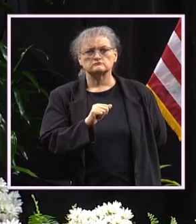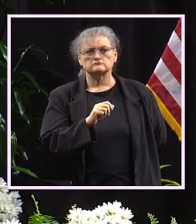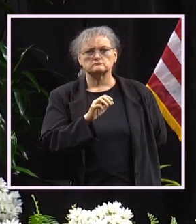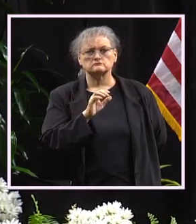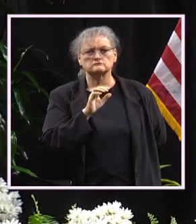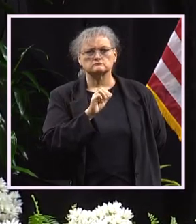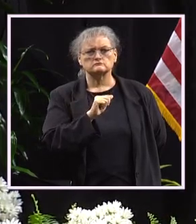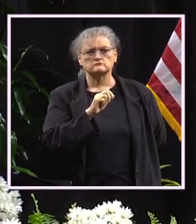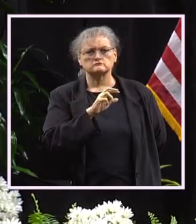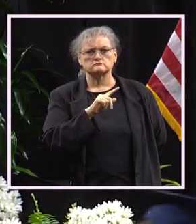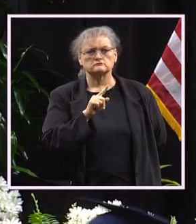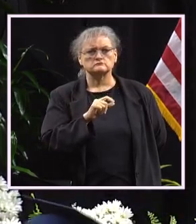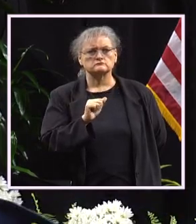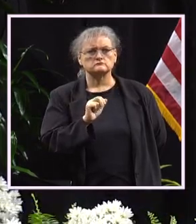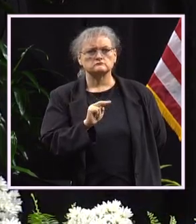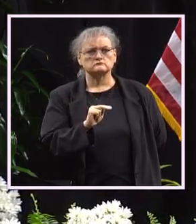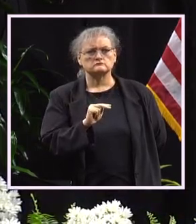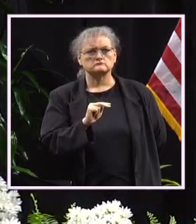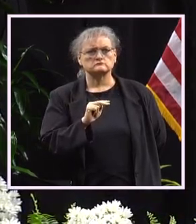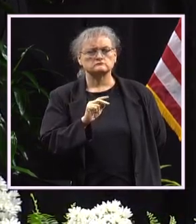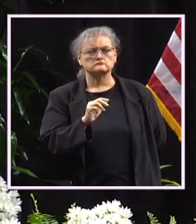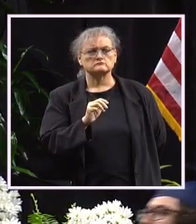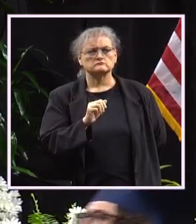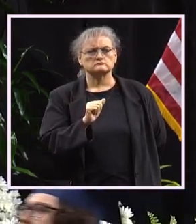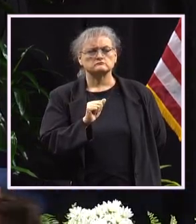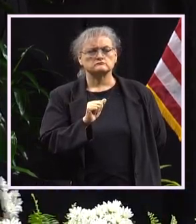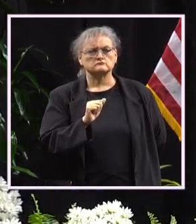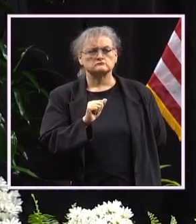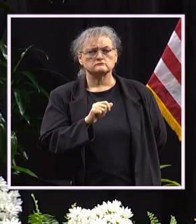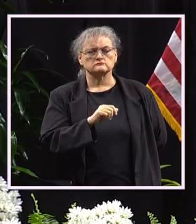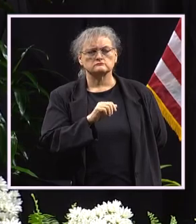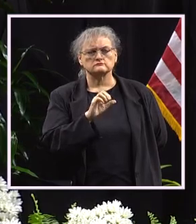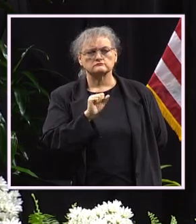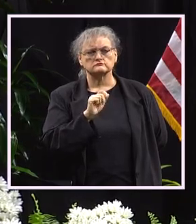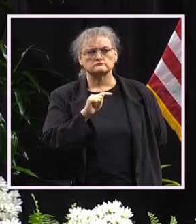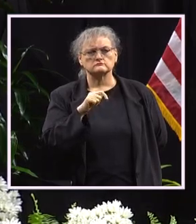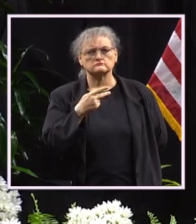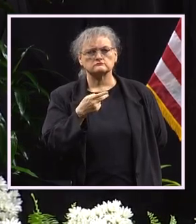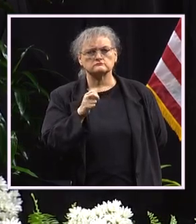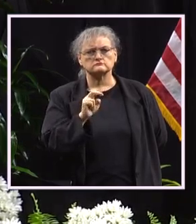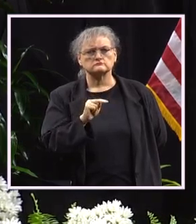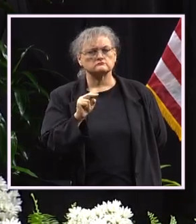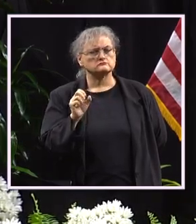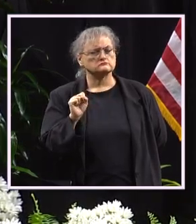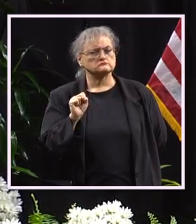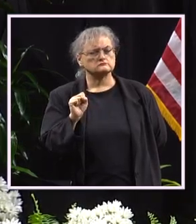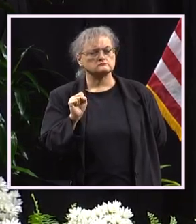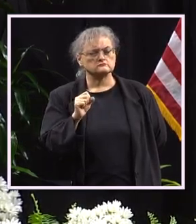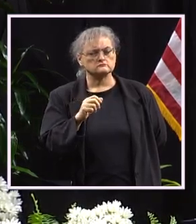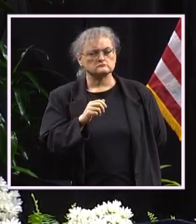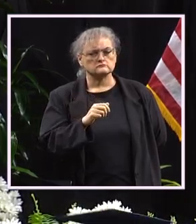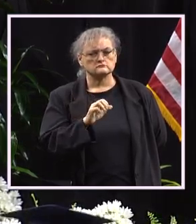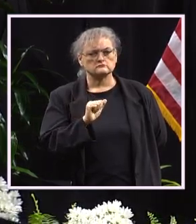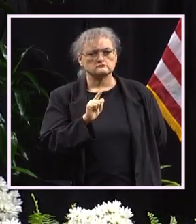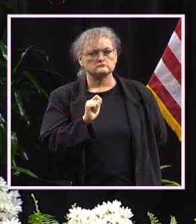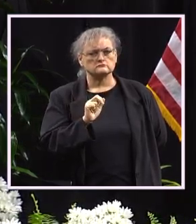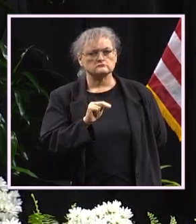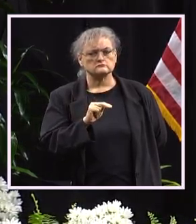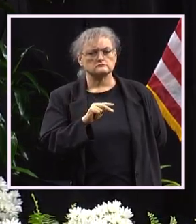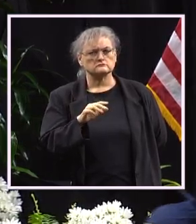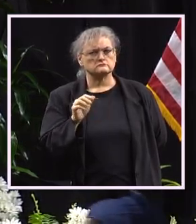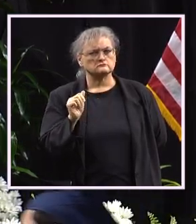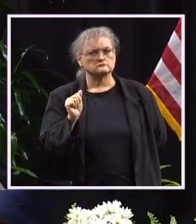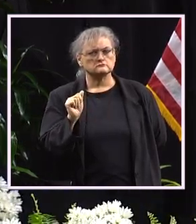Azam Daya Salman, Magna Cum Laude, Stephen Ruben Summerford, Cum Laude, Alan M.